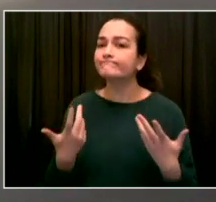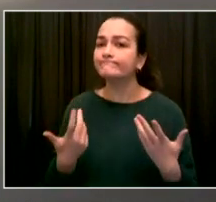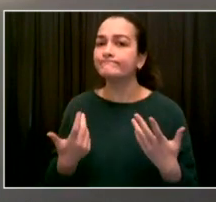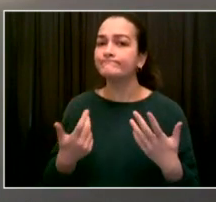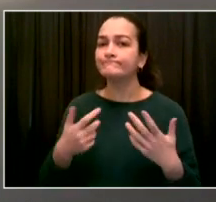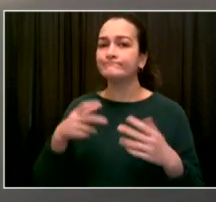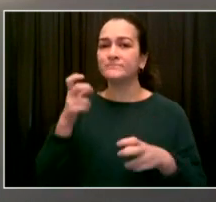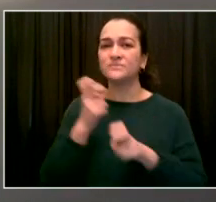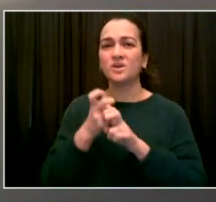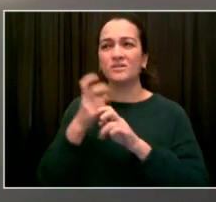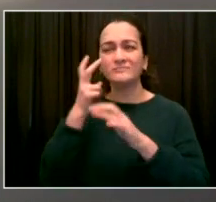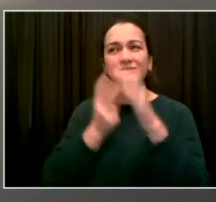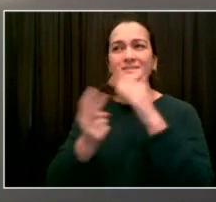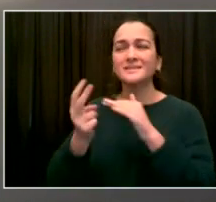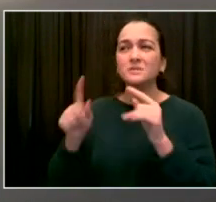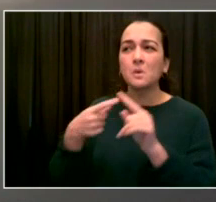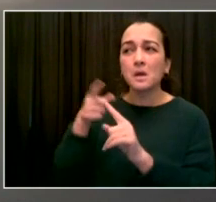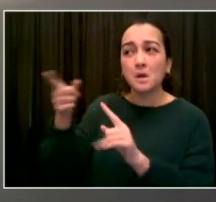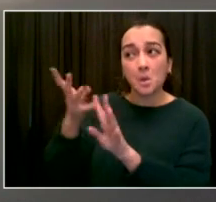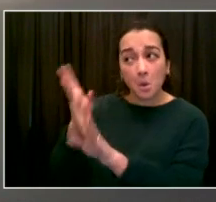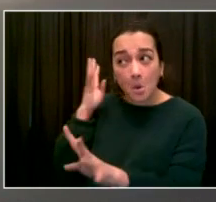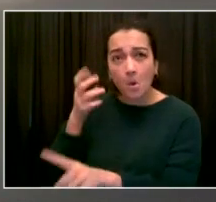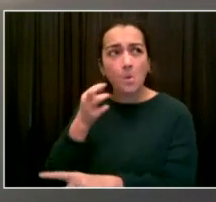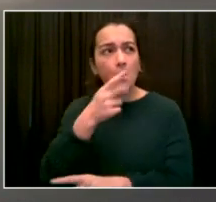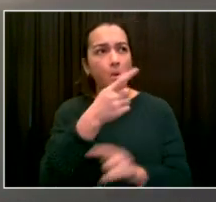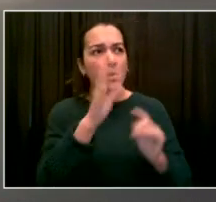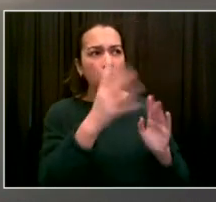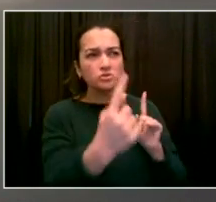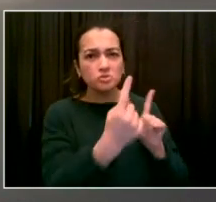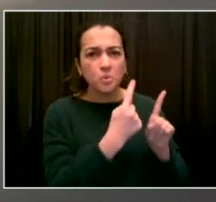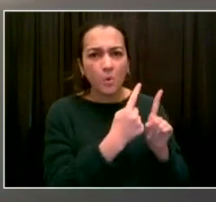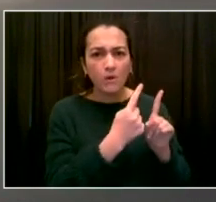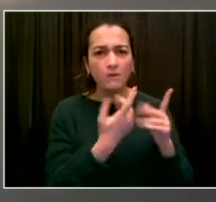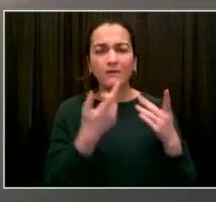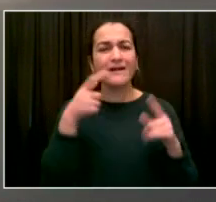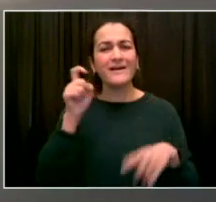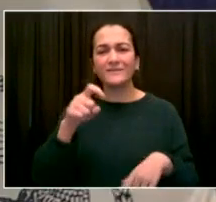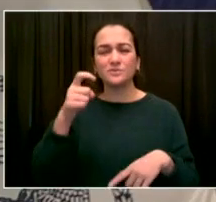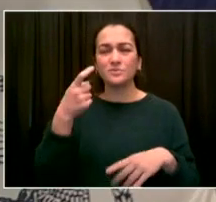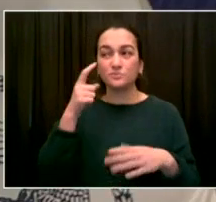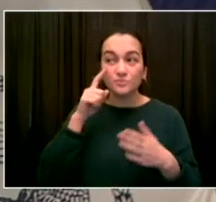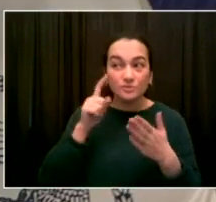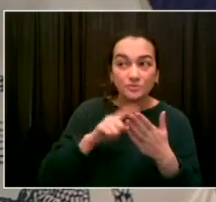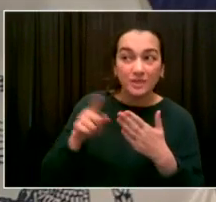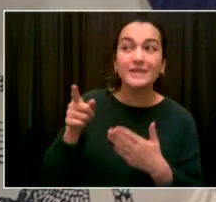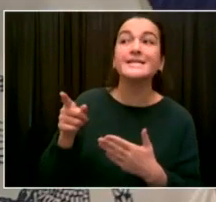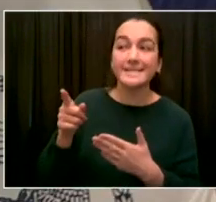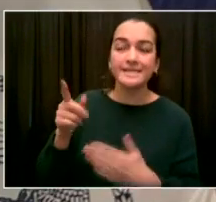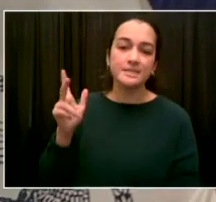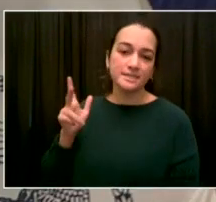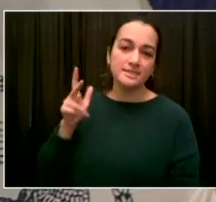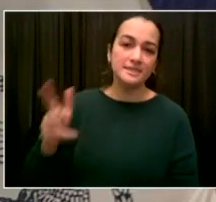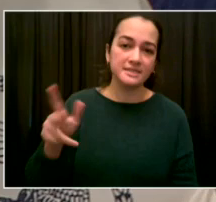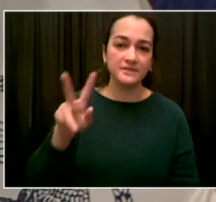site and have lengthened the line, then we send additional resources. Thank you, sir. Thank you. Dr.